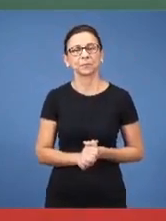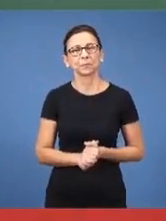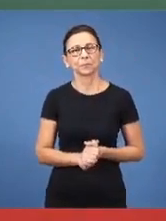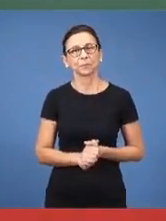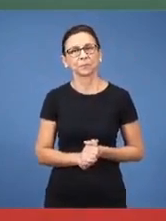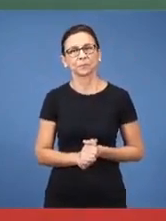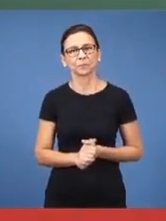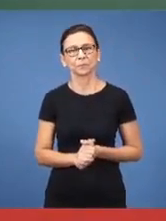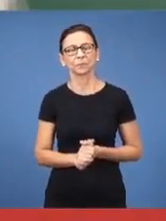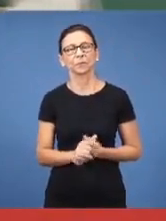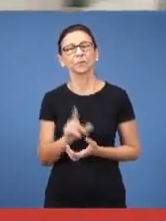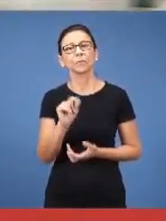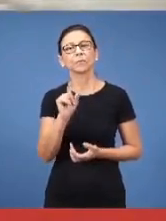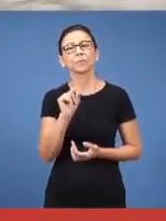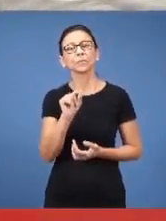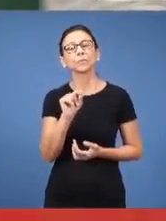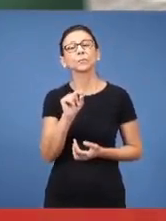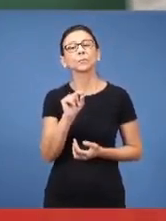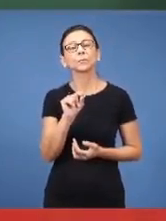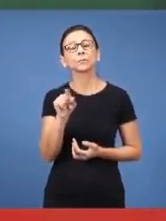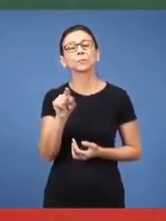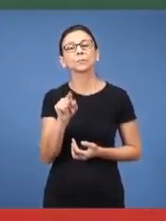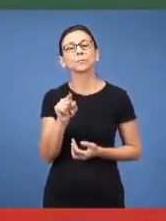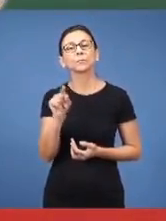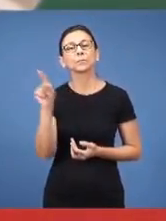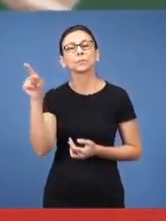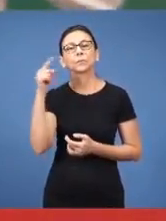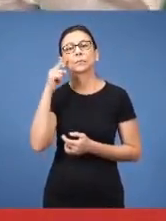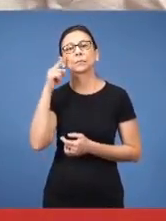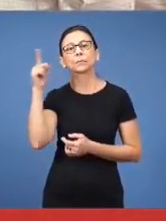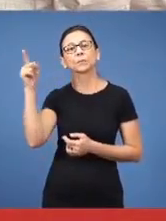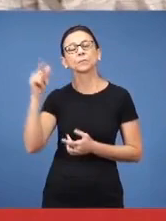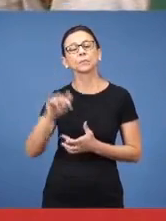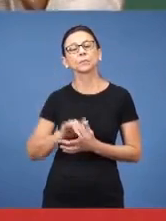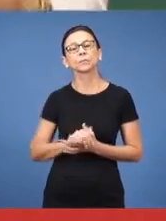crown. So what is he saying here?